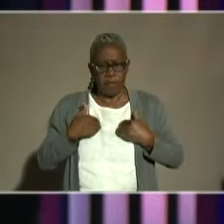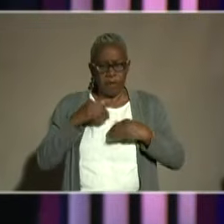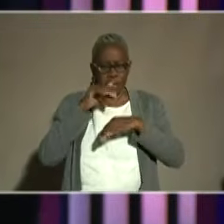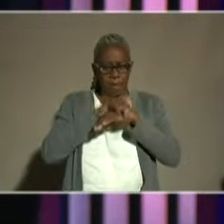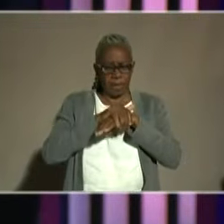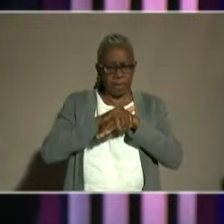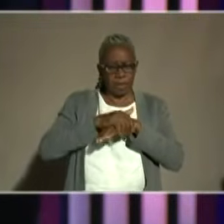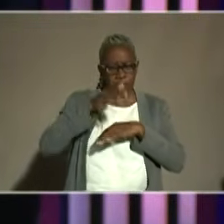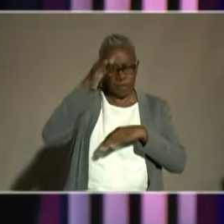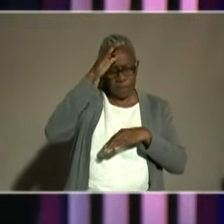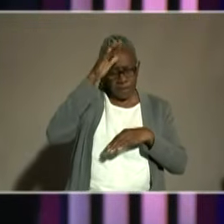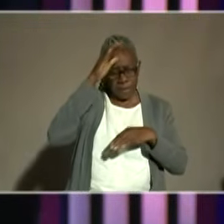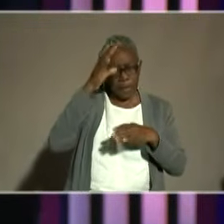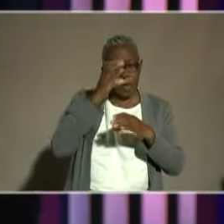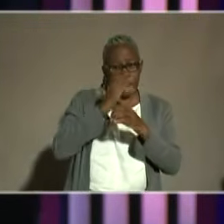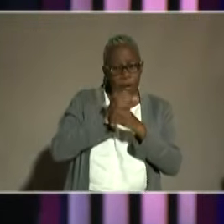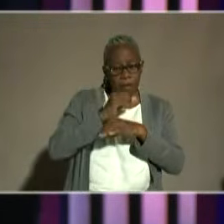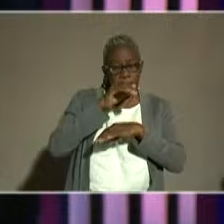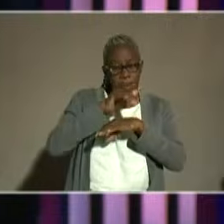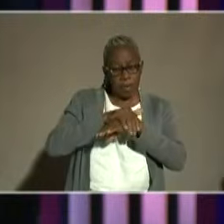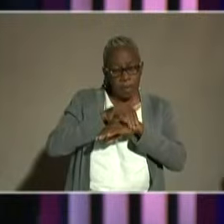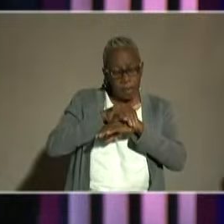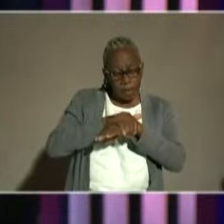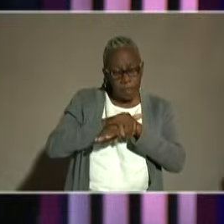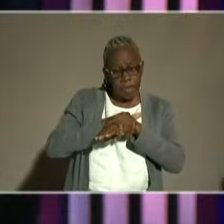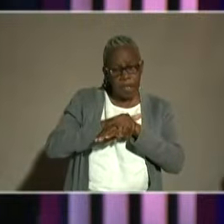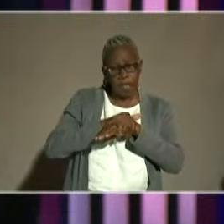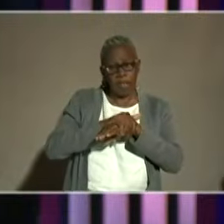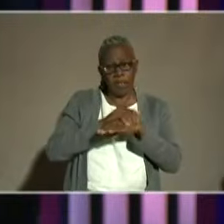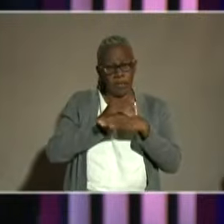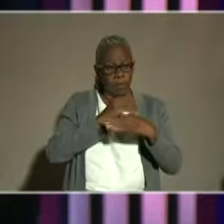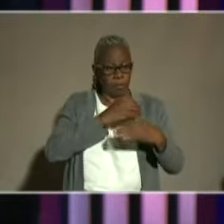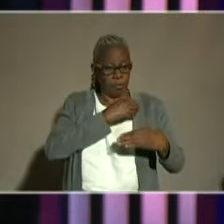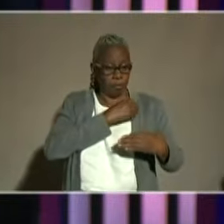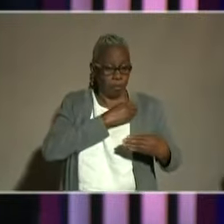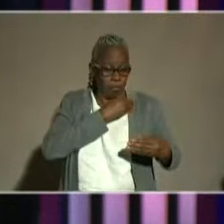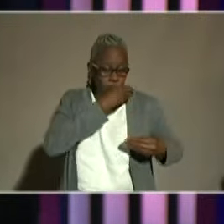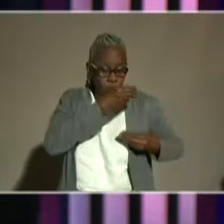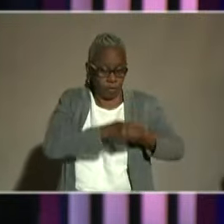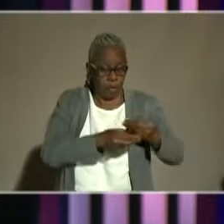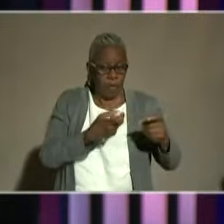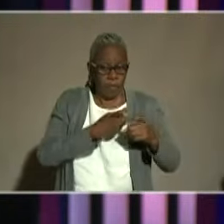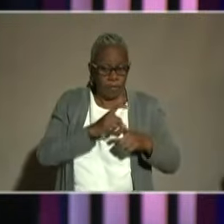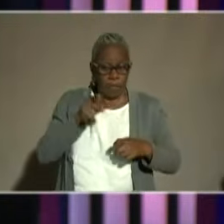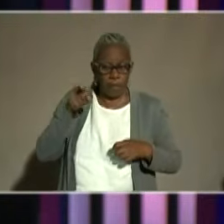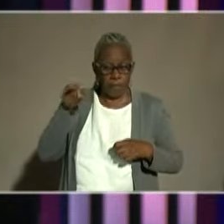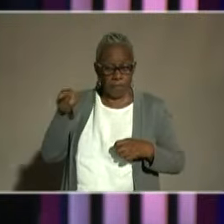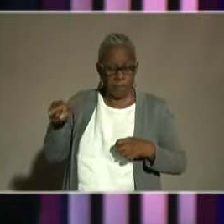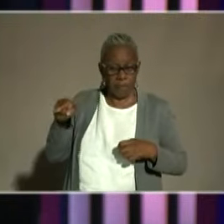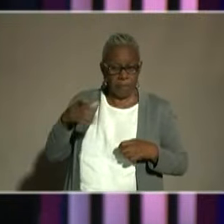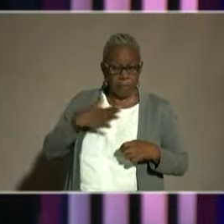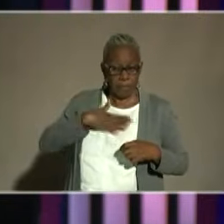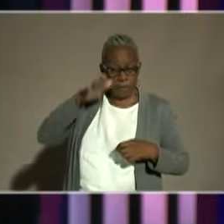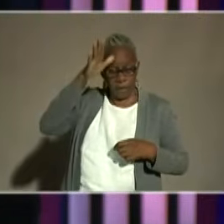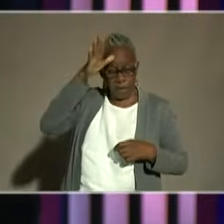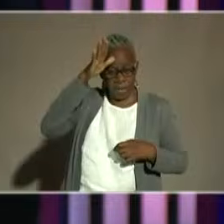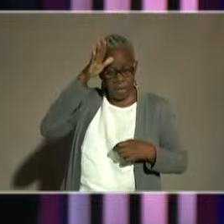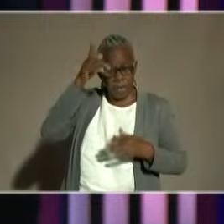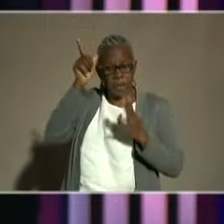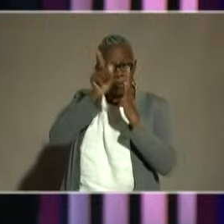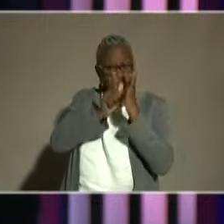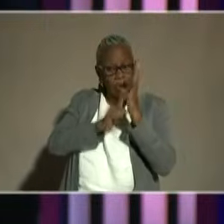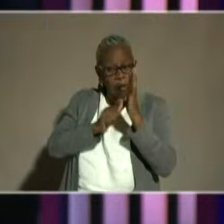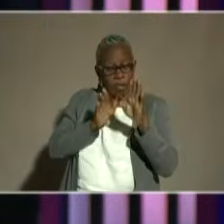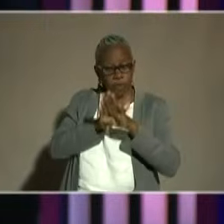British citizenship by descent from him. And that's lawful under the laws of Jamaica, and indeed parliamentarians